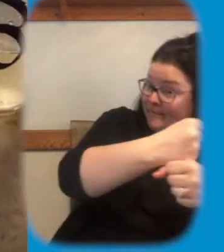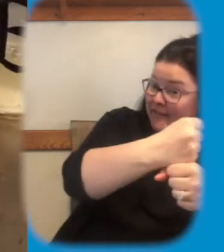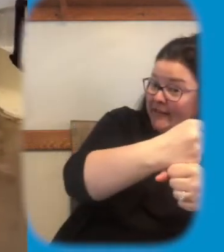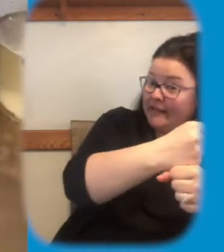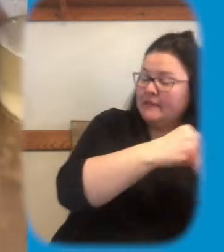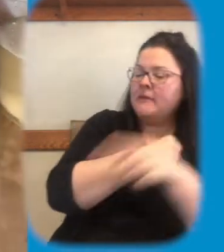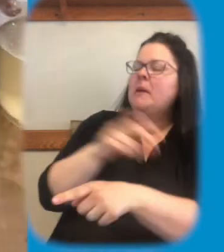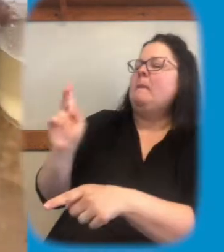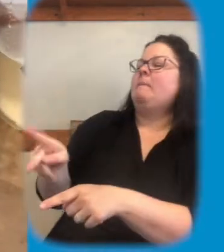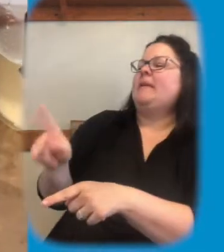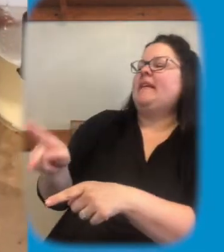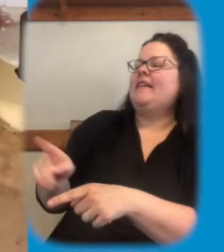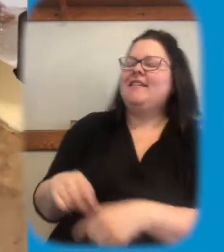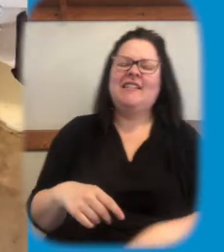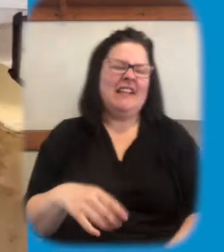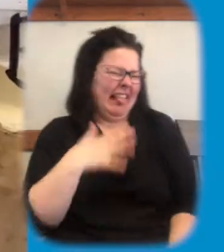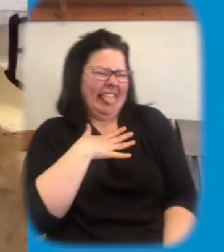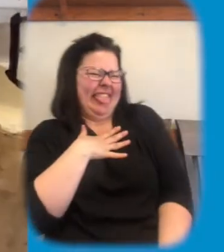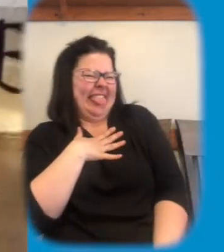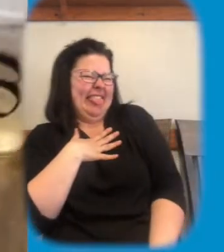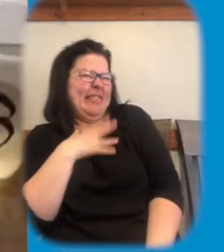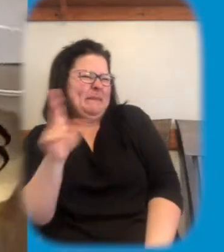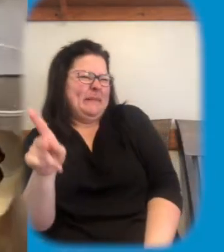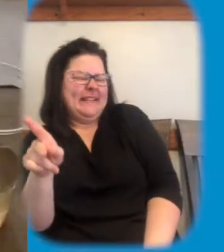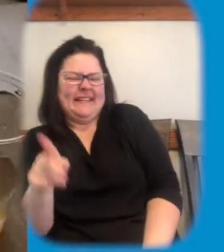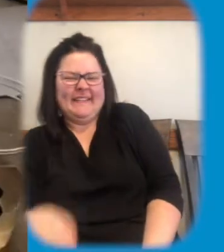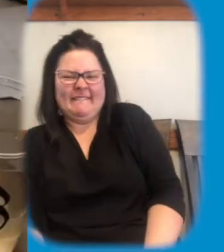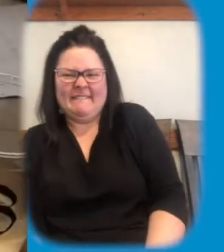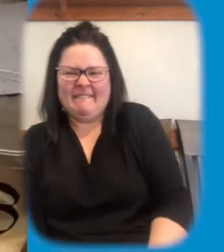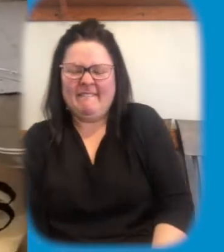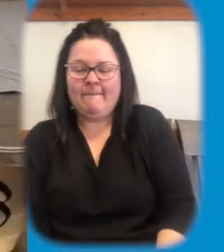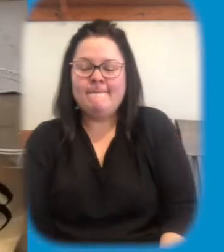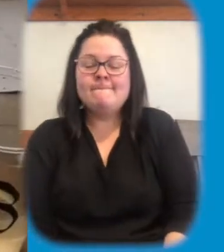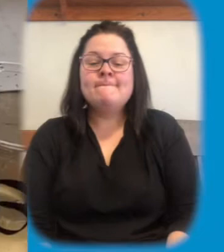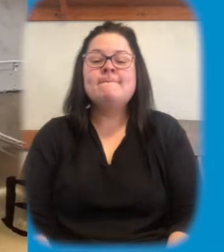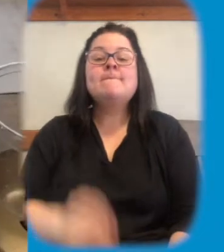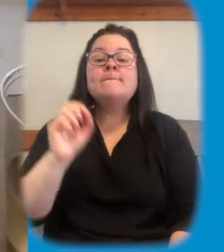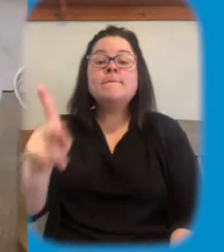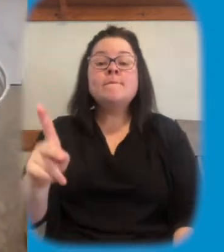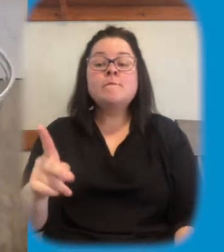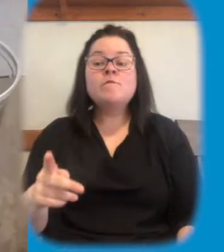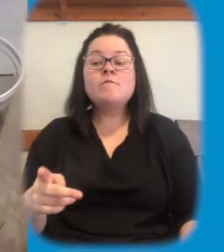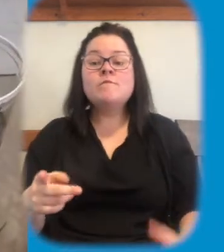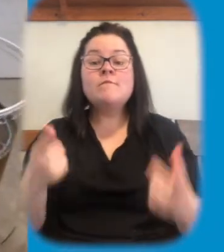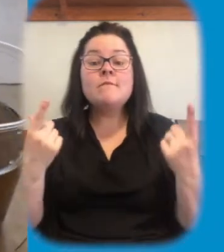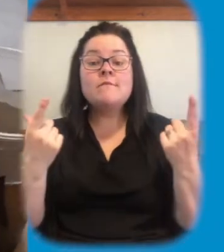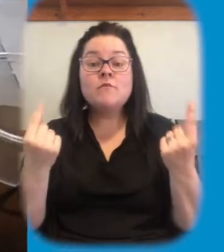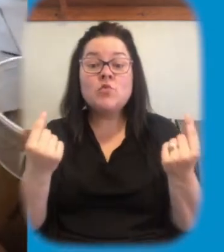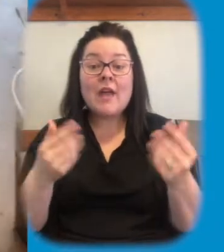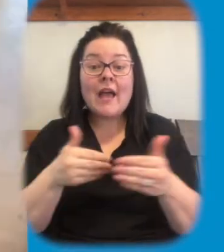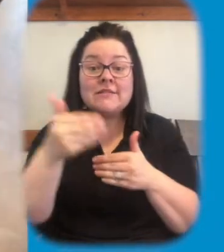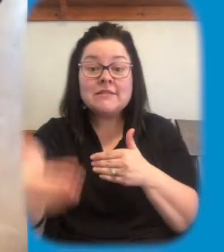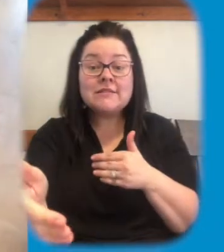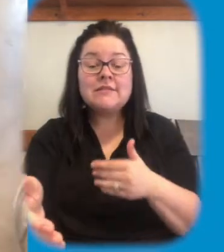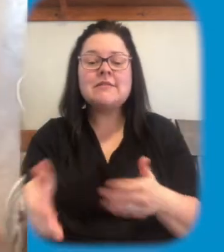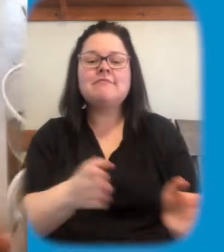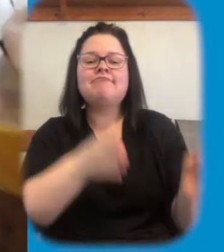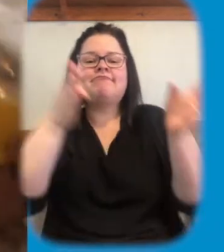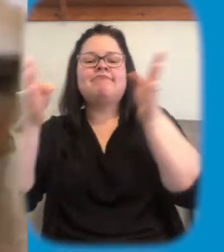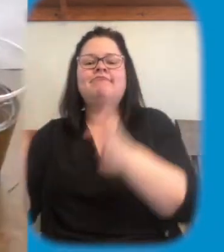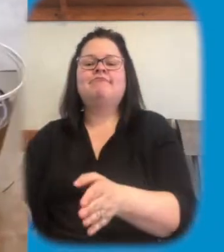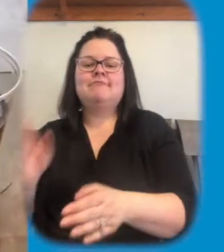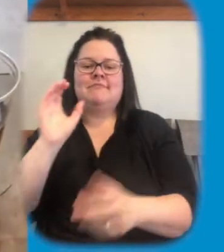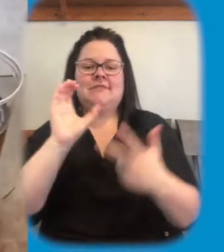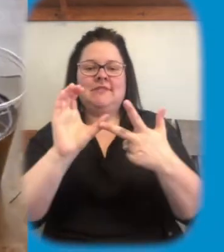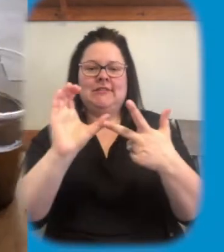Coffee versus PP. Oh, yuck. That looks like bright PP. Okay, so let's do Pepper. C.